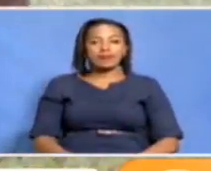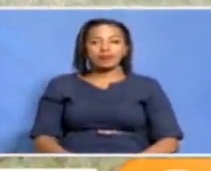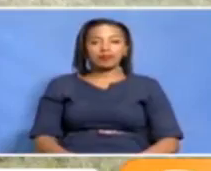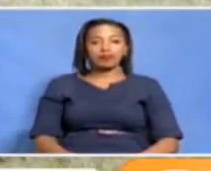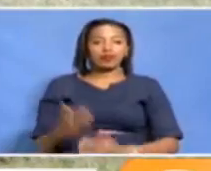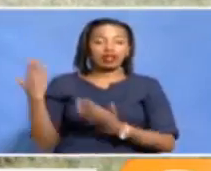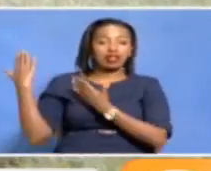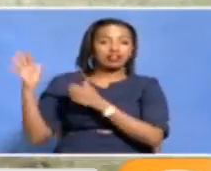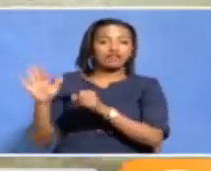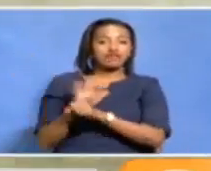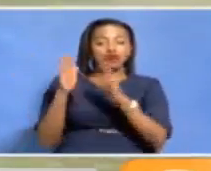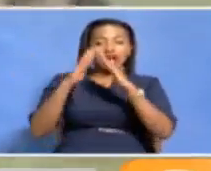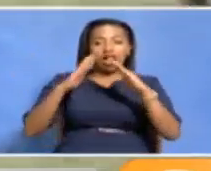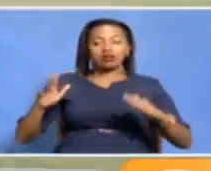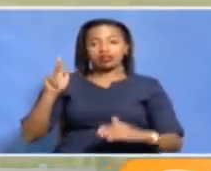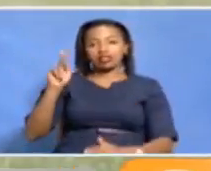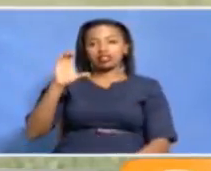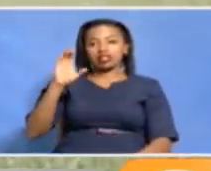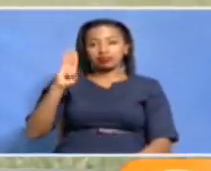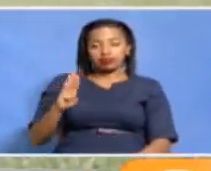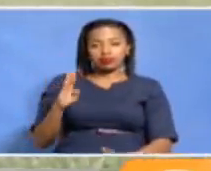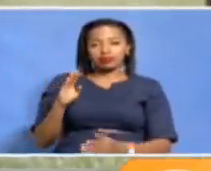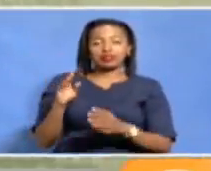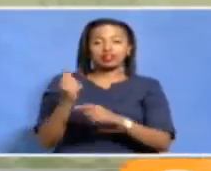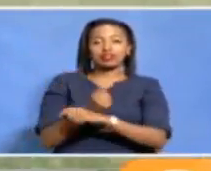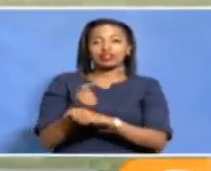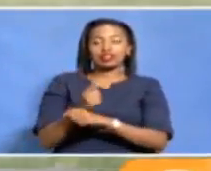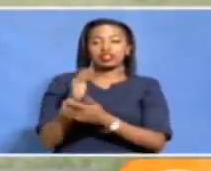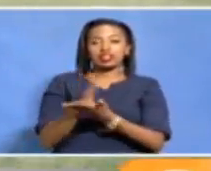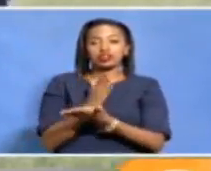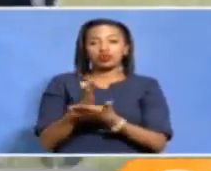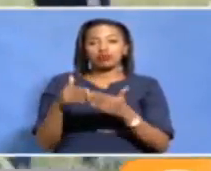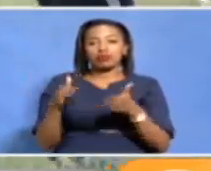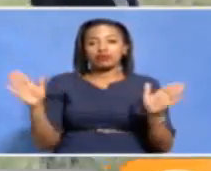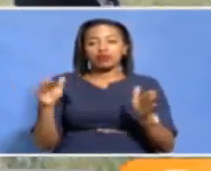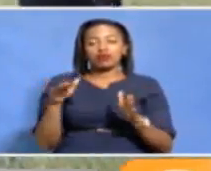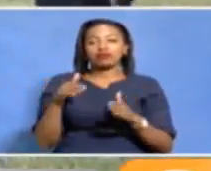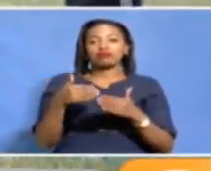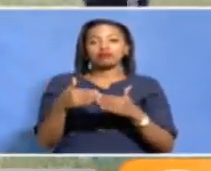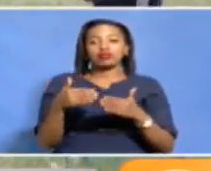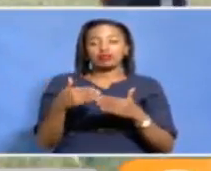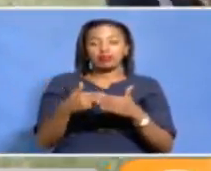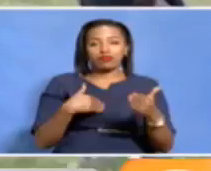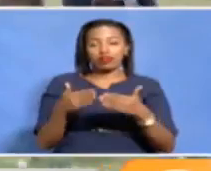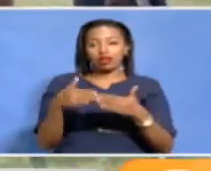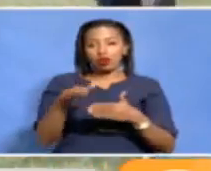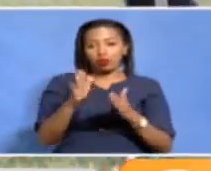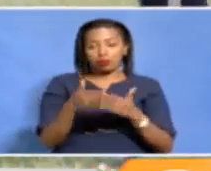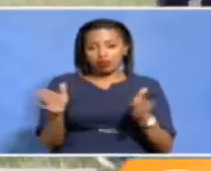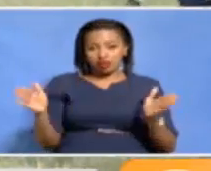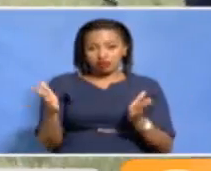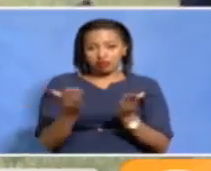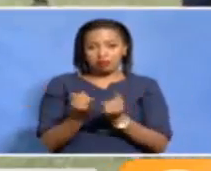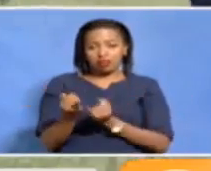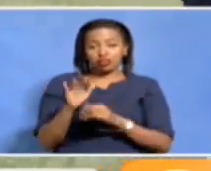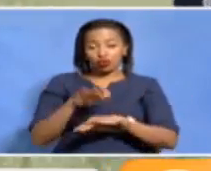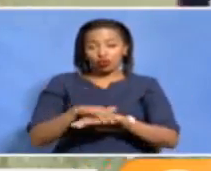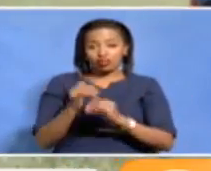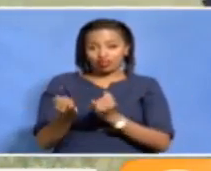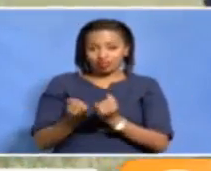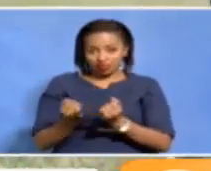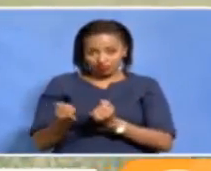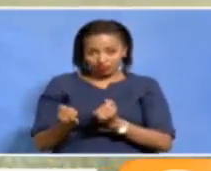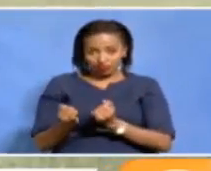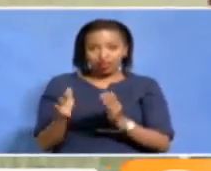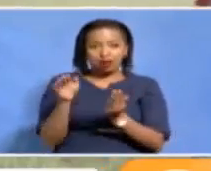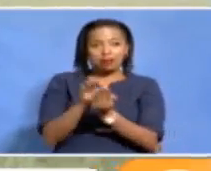It was a full house at KCB's final training session before their opening match against the Oilers on Saturday at the Kenya Rugby Union grounds. The